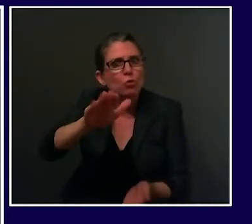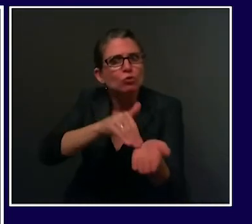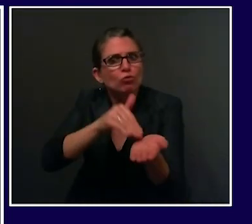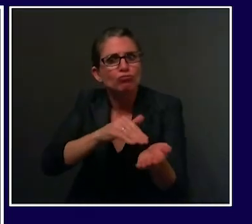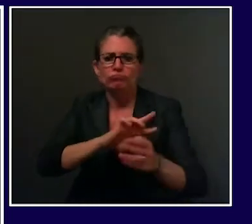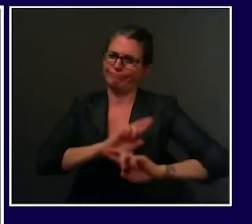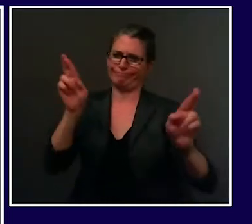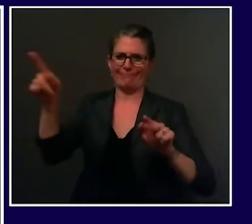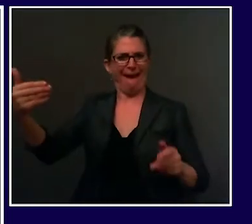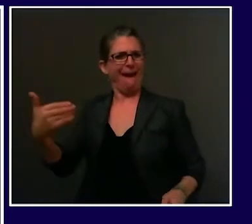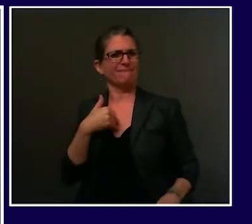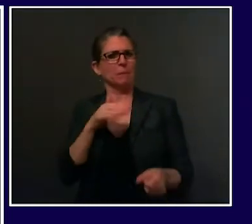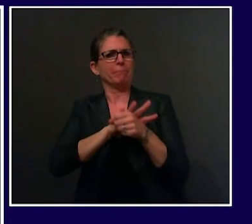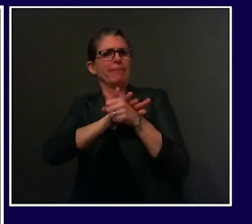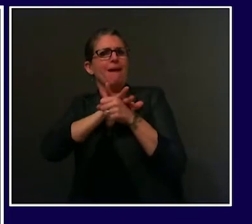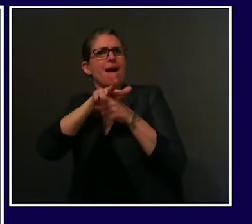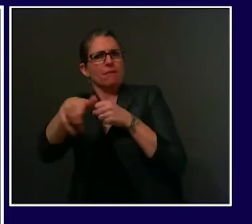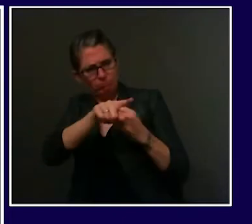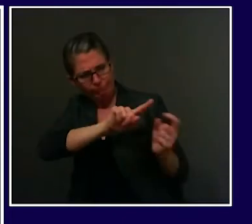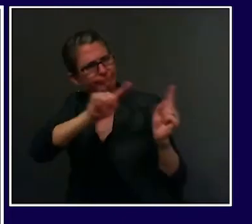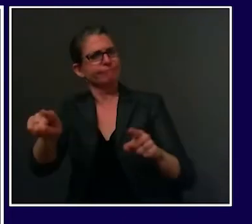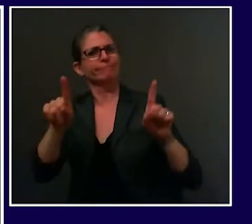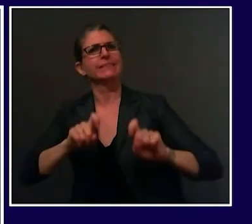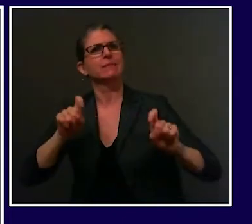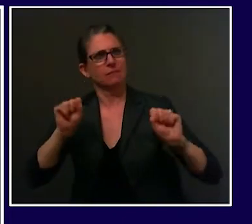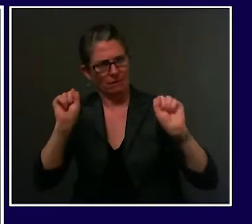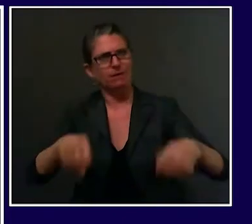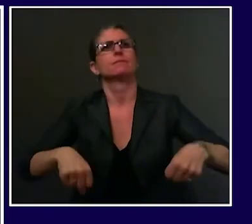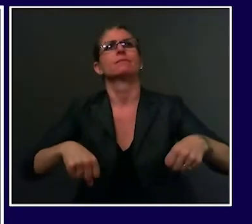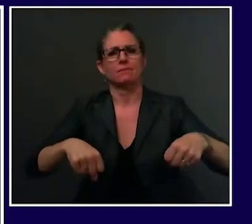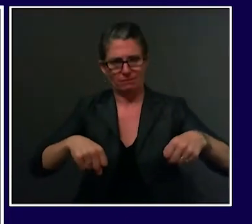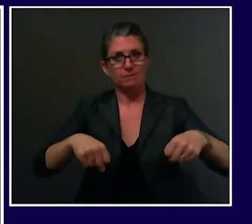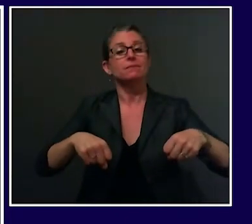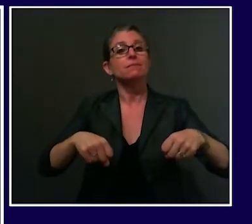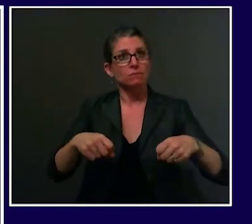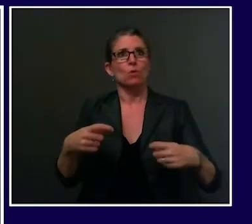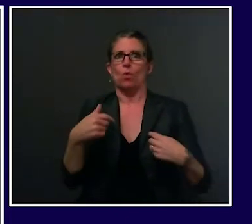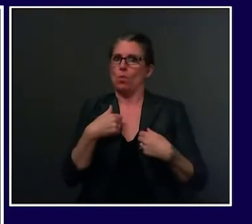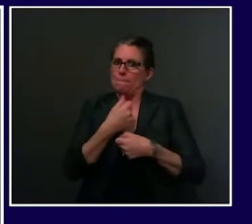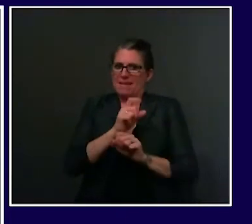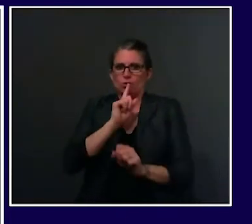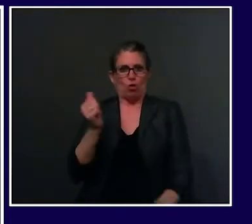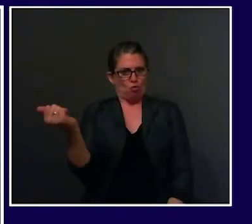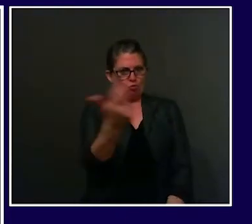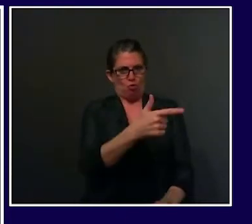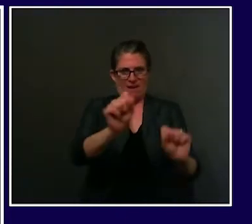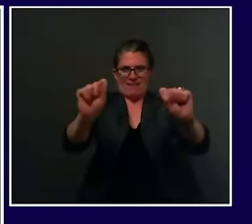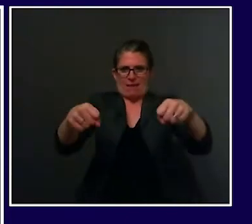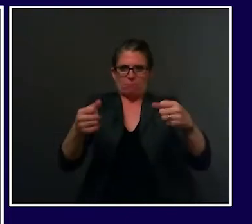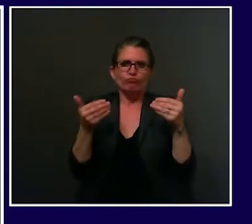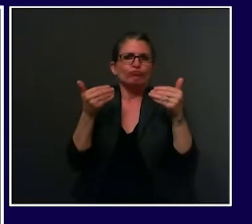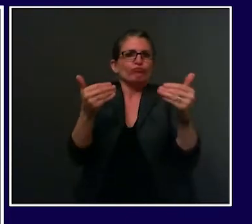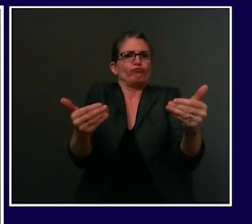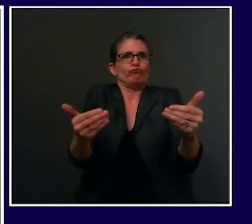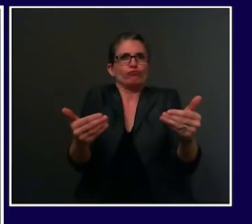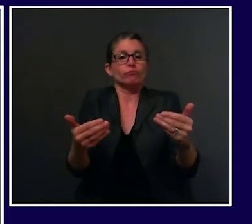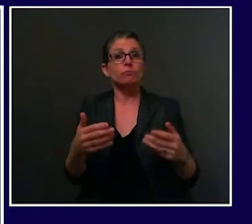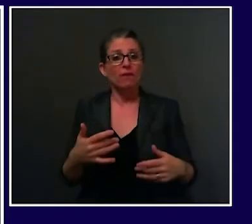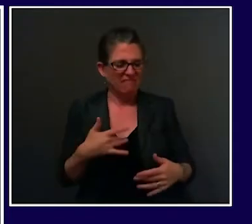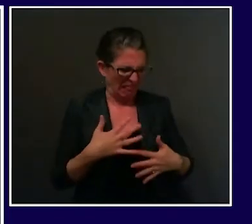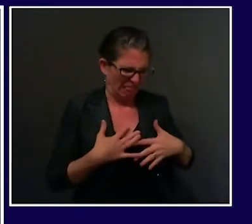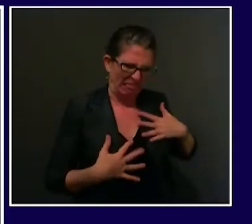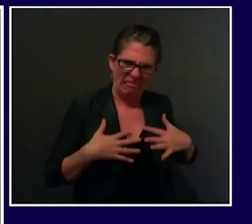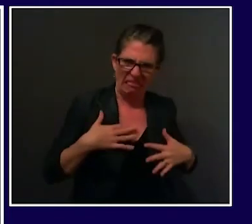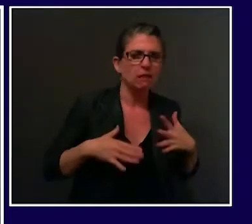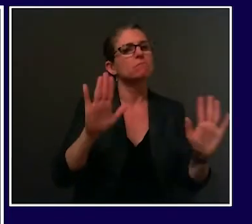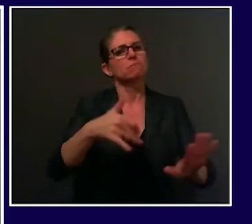laboratory. So right now, one of our key areas of focus on the public health emergency preparedness front is pushing out swabs and viral